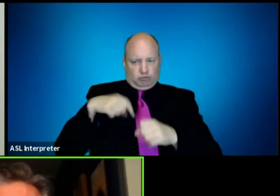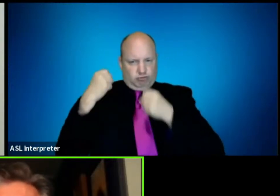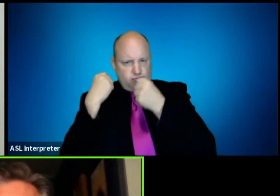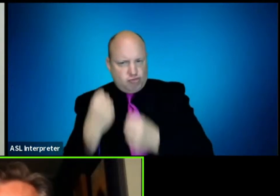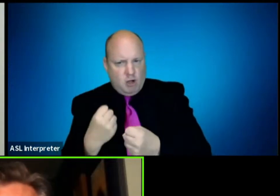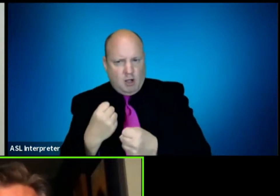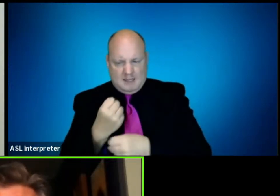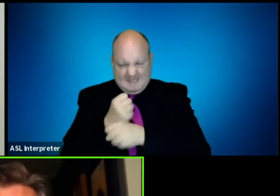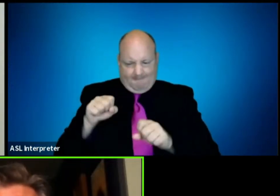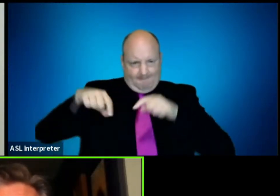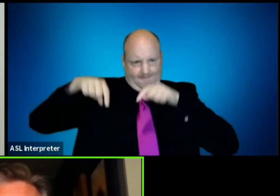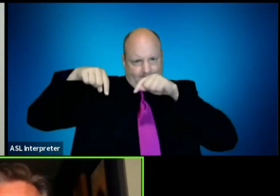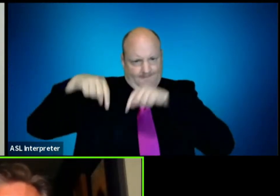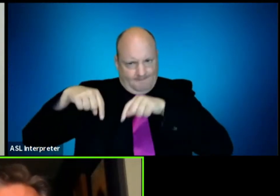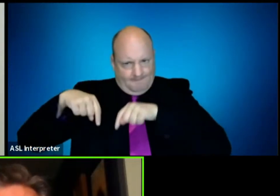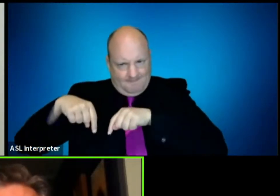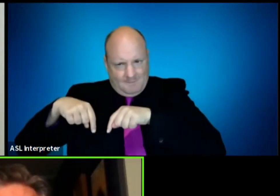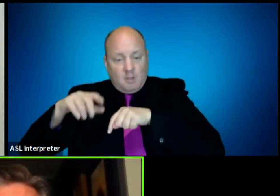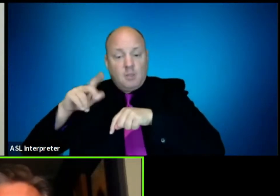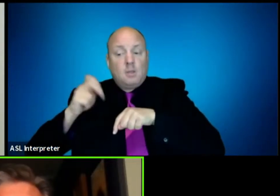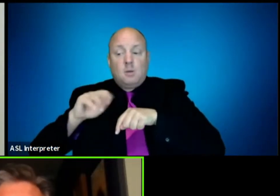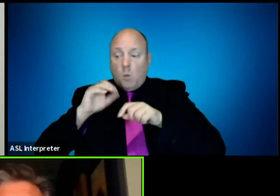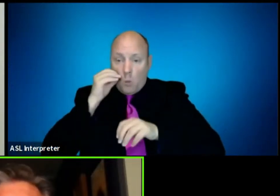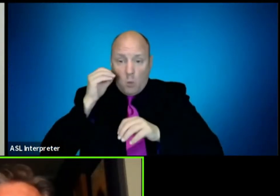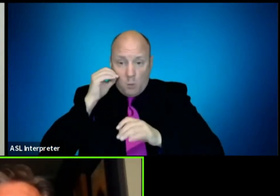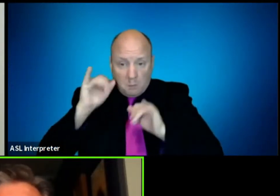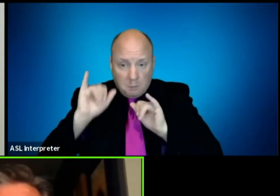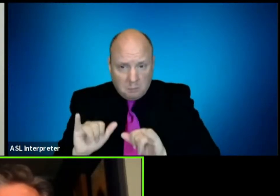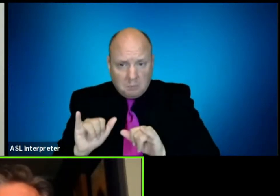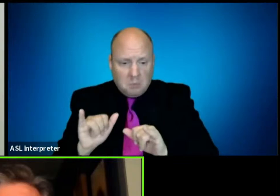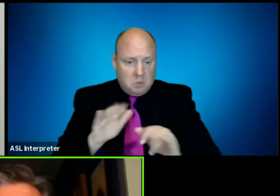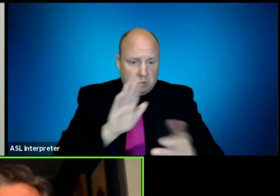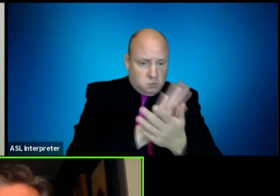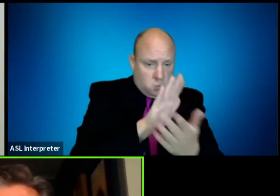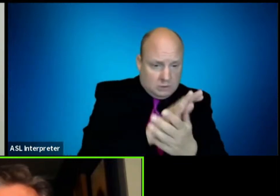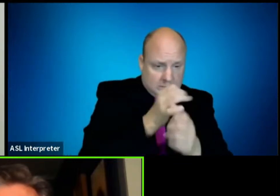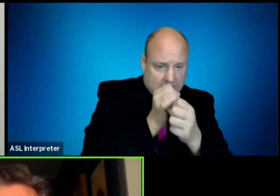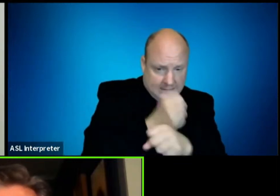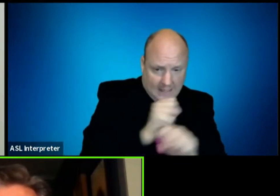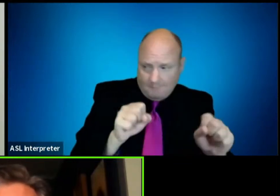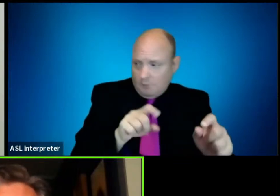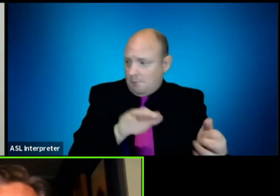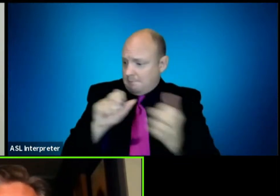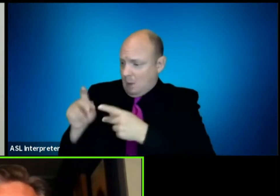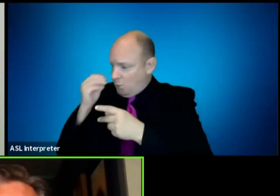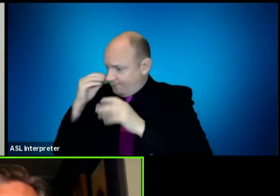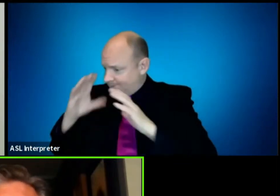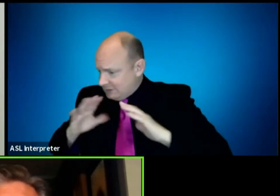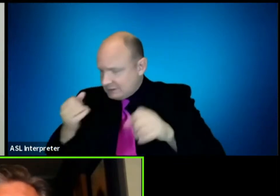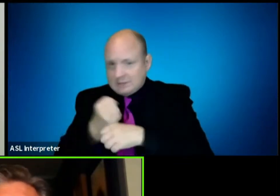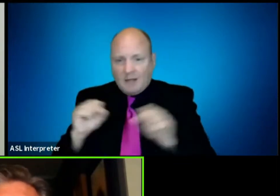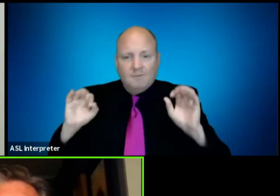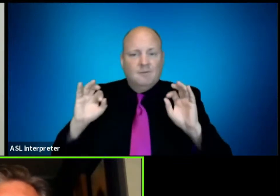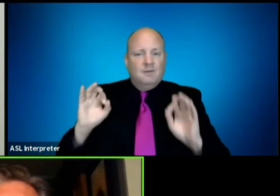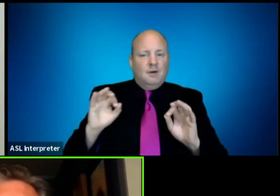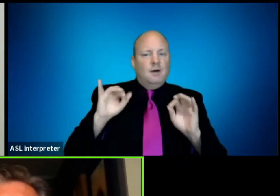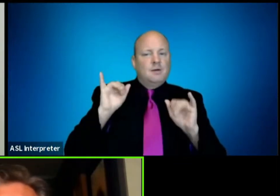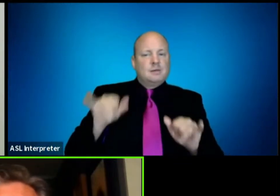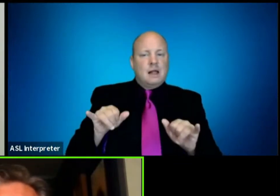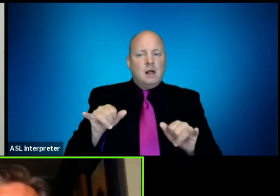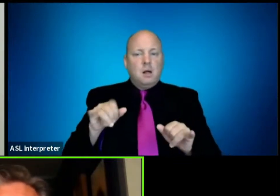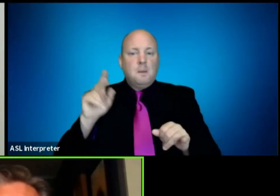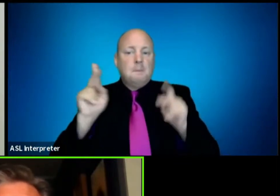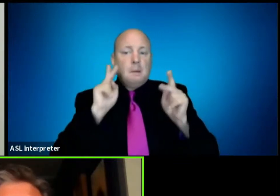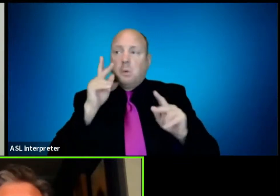they return home to safe. But families, the other adults in those settings who come and go, the students, what they do